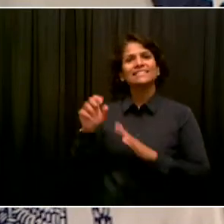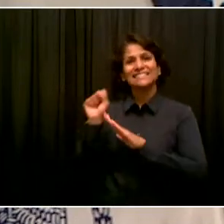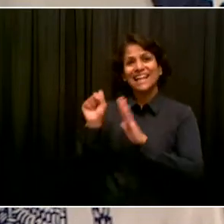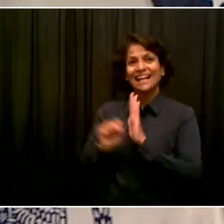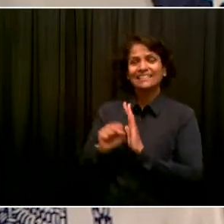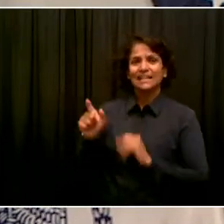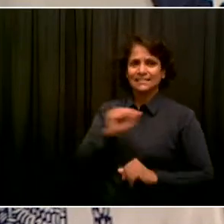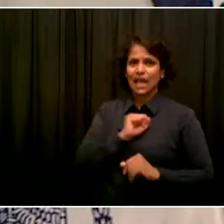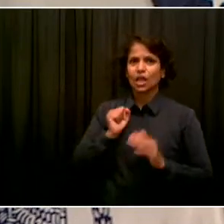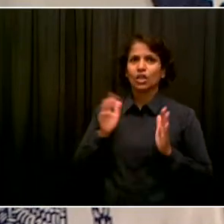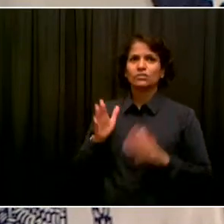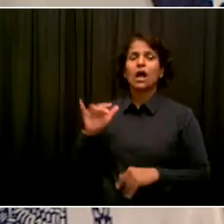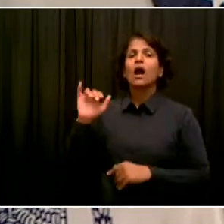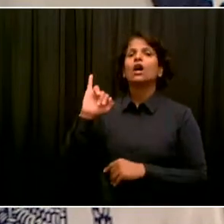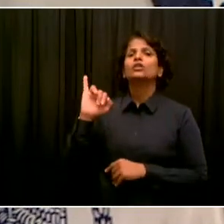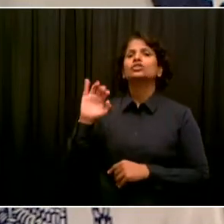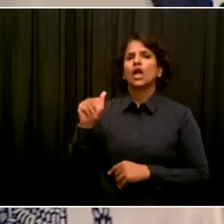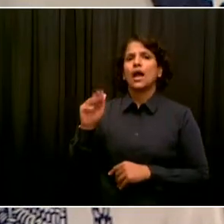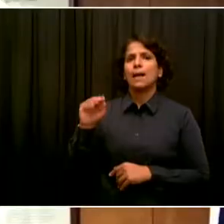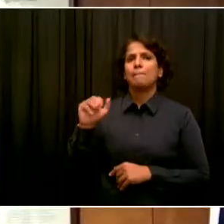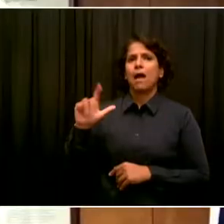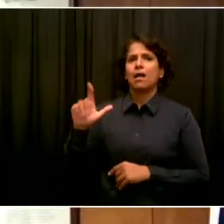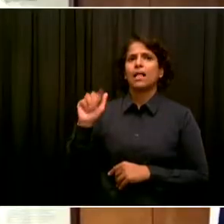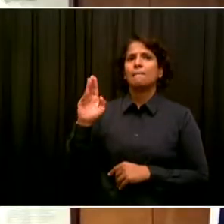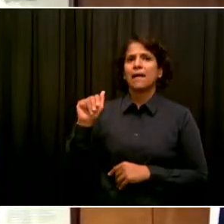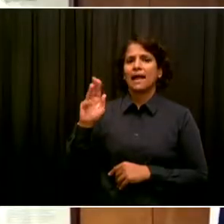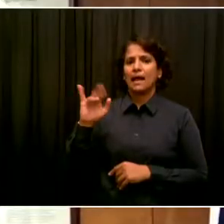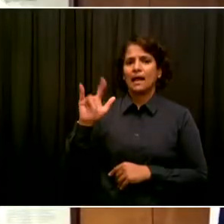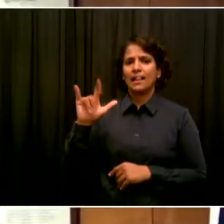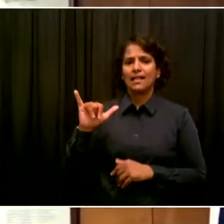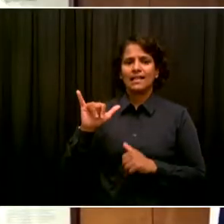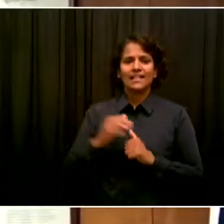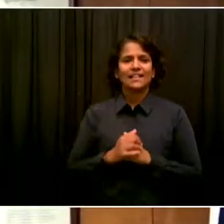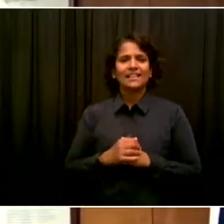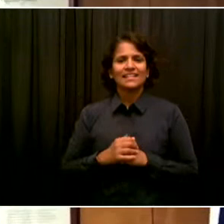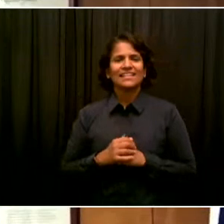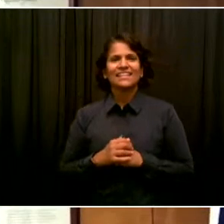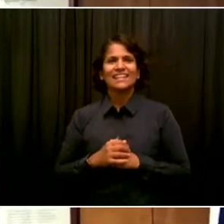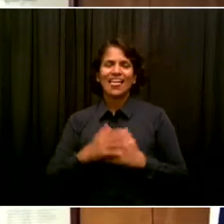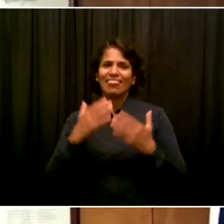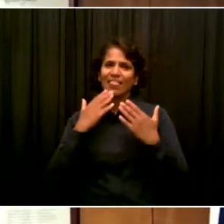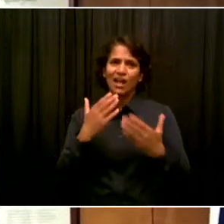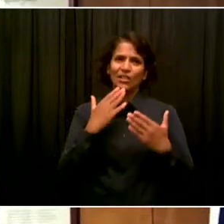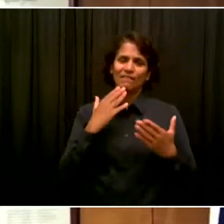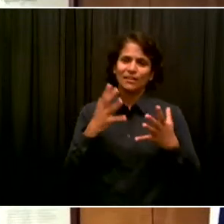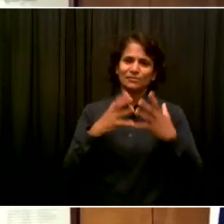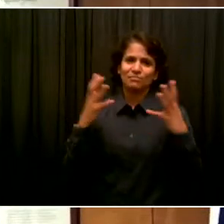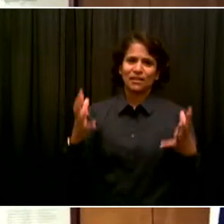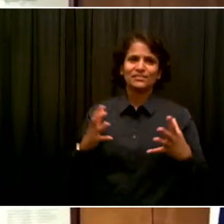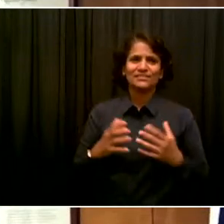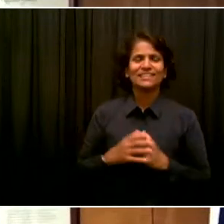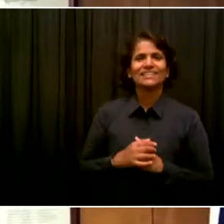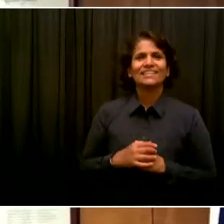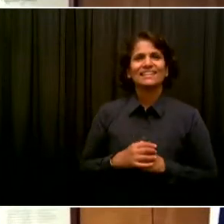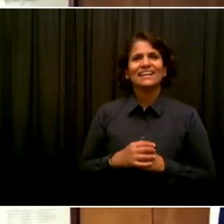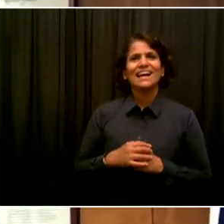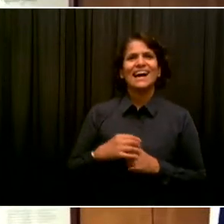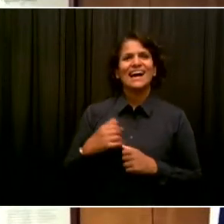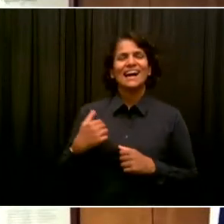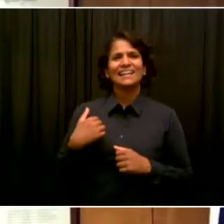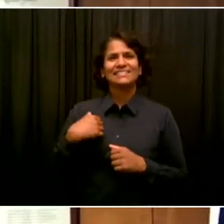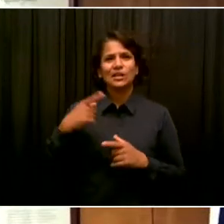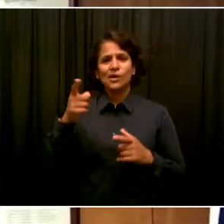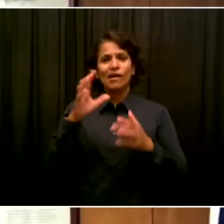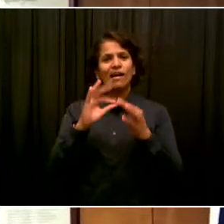Mr. Mayor, thank you very much. And, I imagine it like the Golden Girls, Sicily, with the Bronx, 1993, May